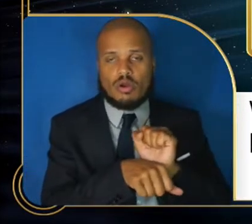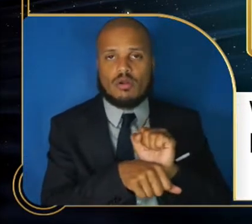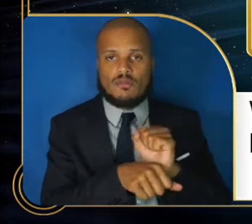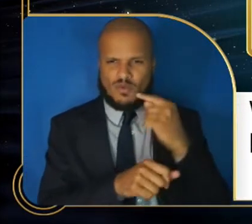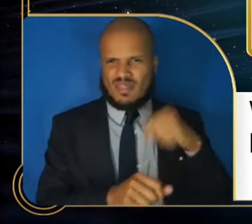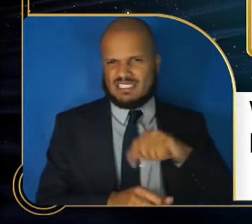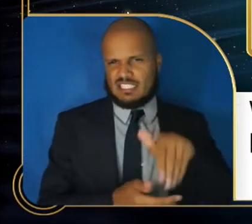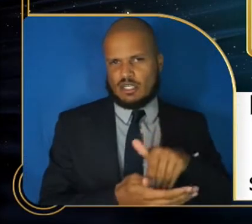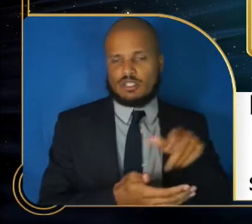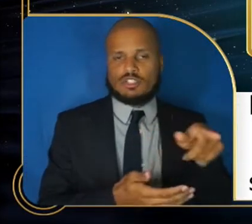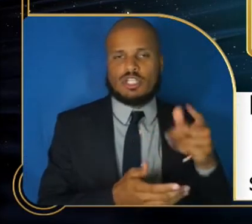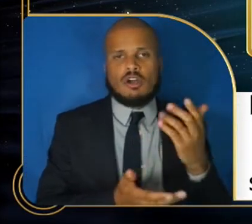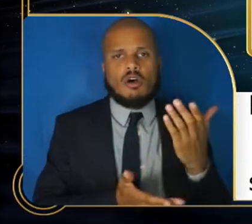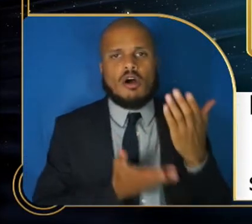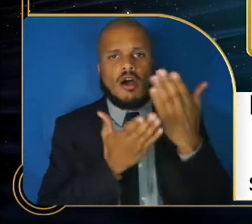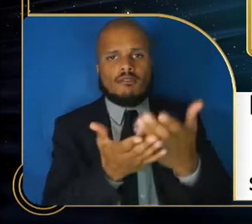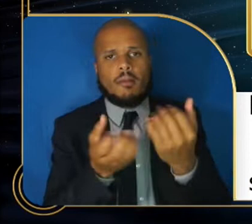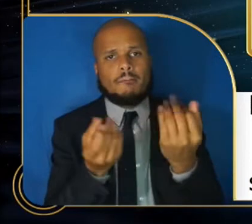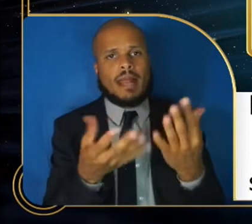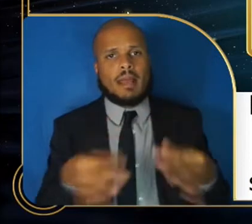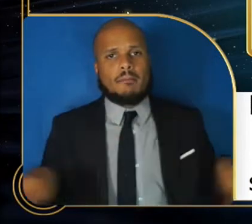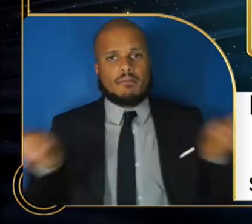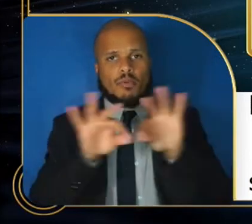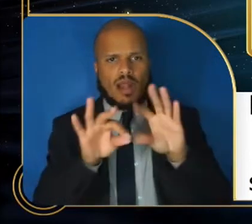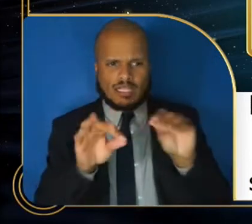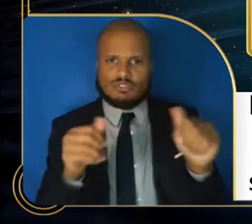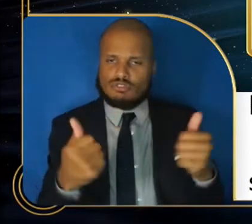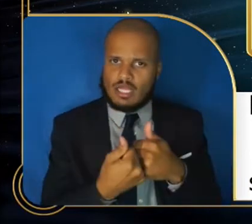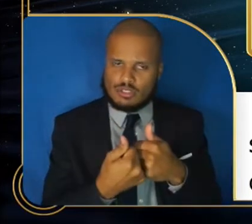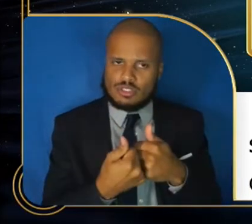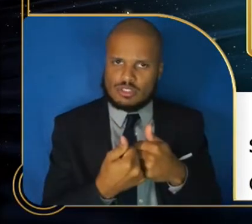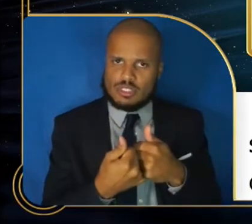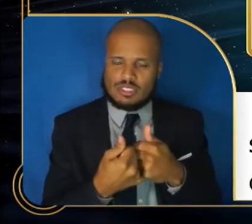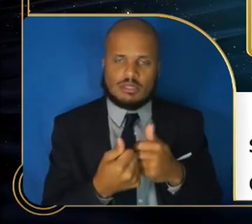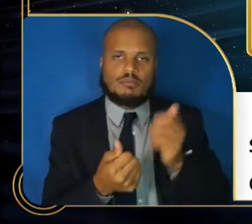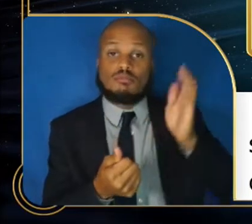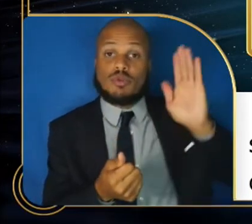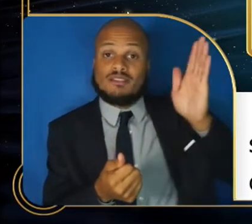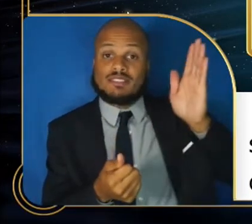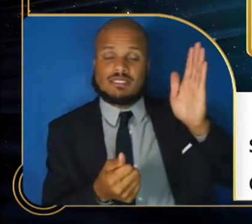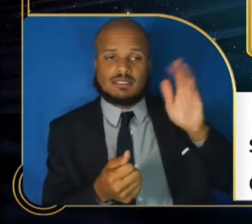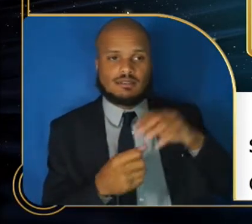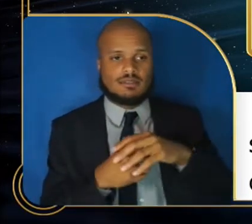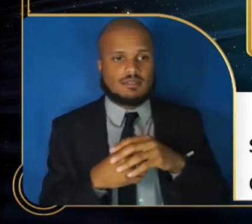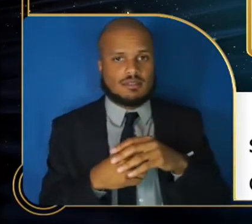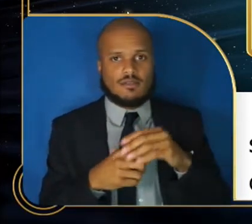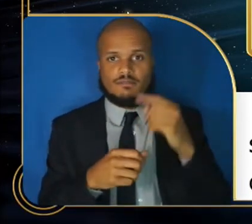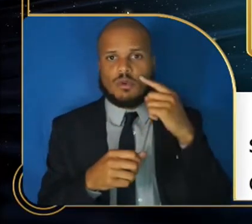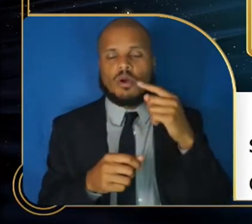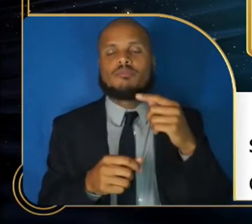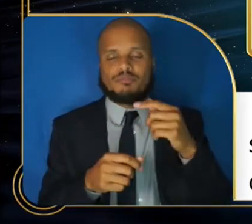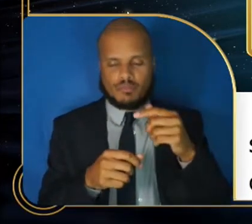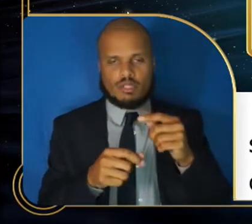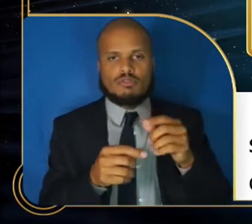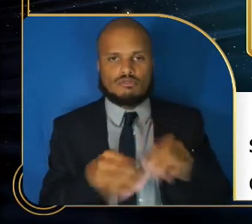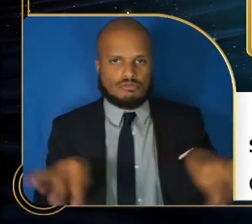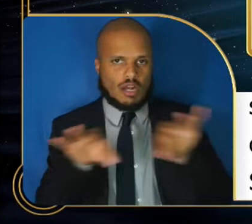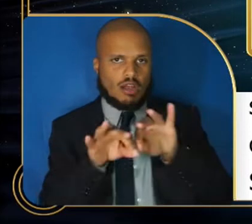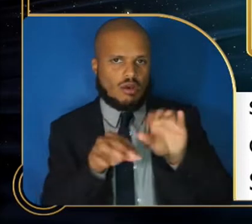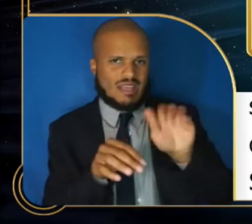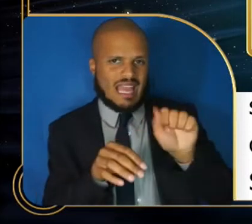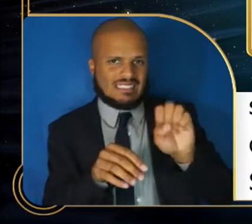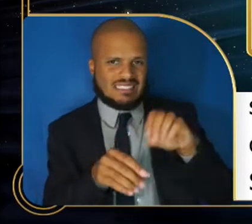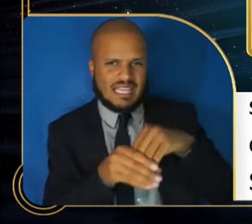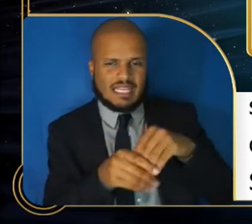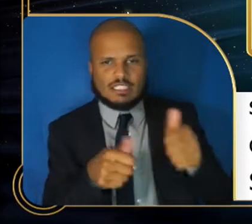of important and also challenging to write briefs in critical cases in the Supreme Court. Among them,